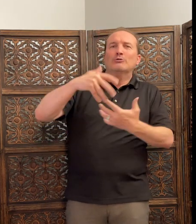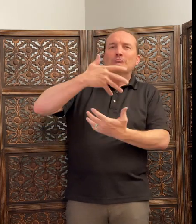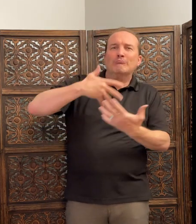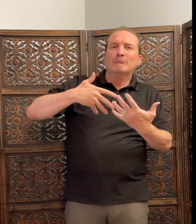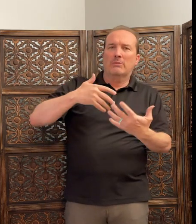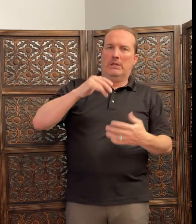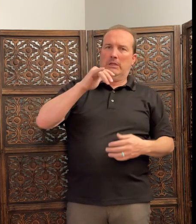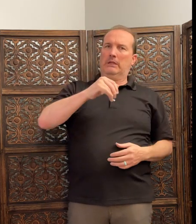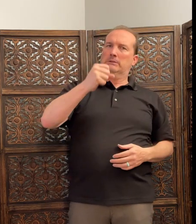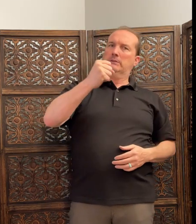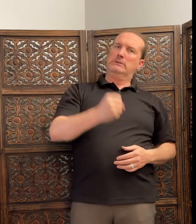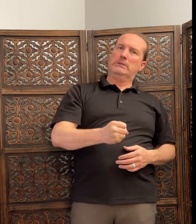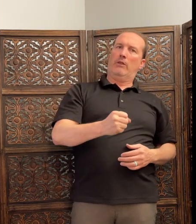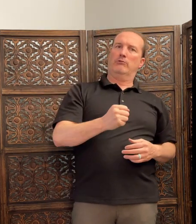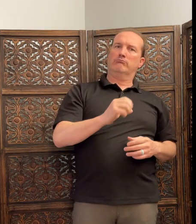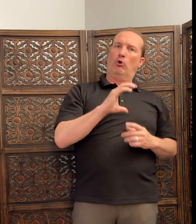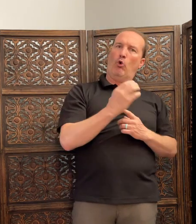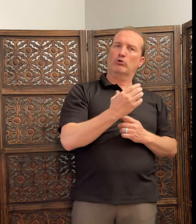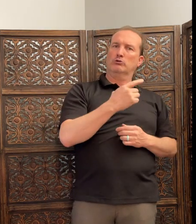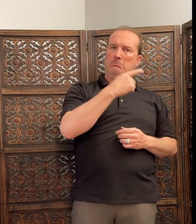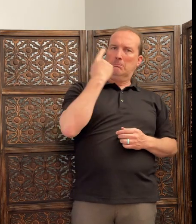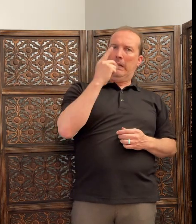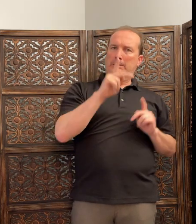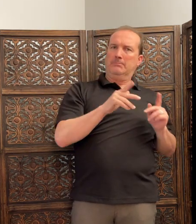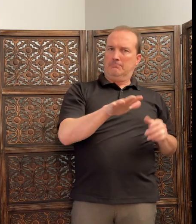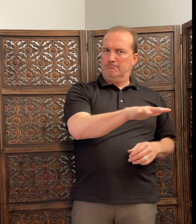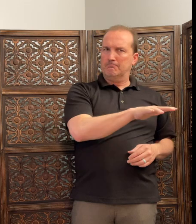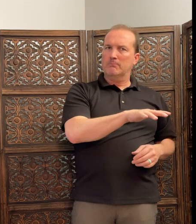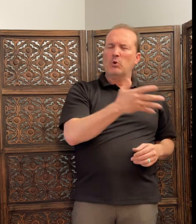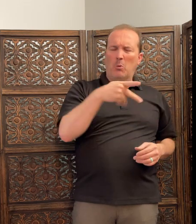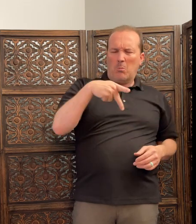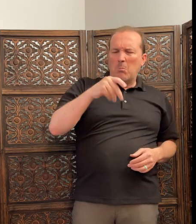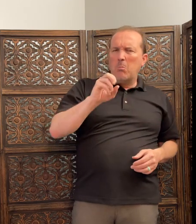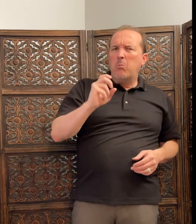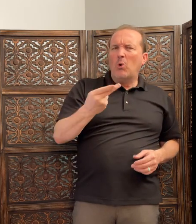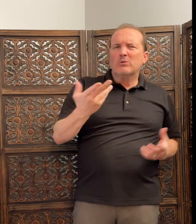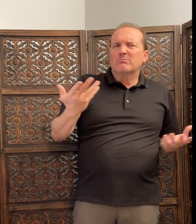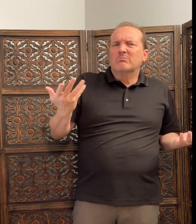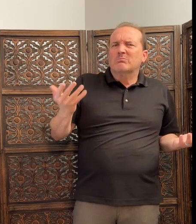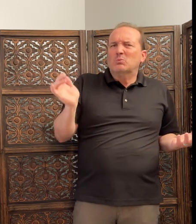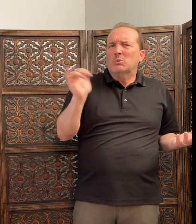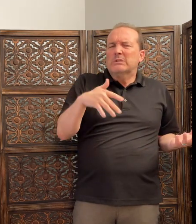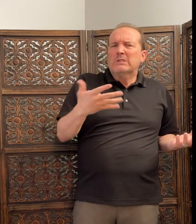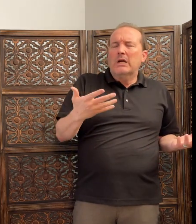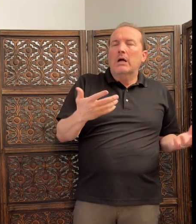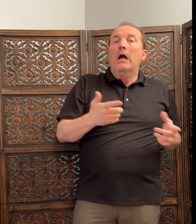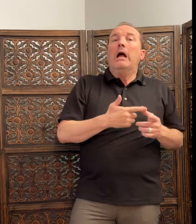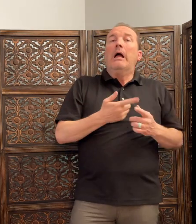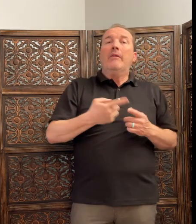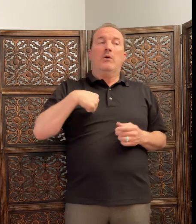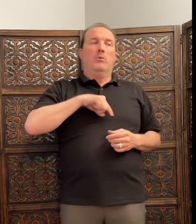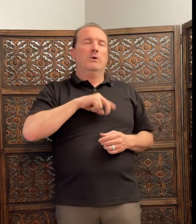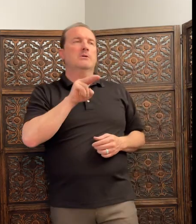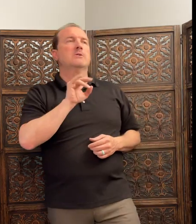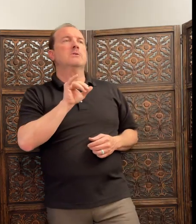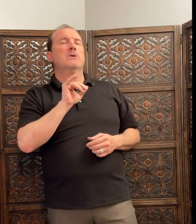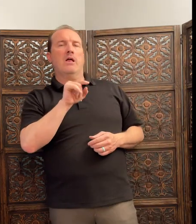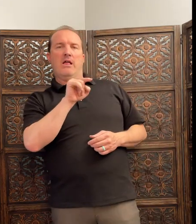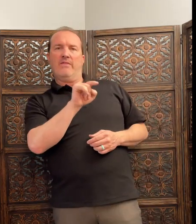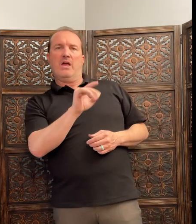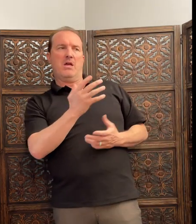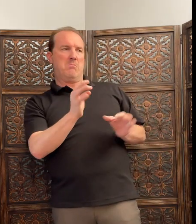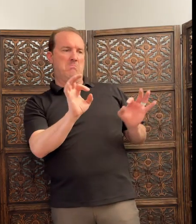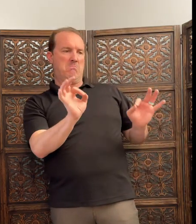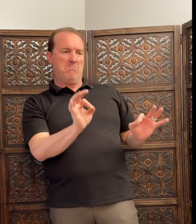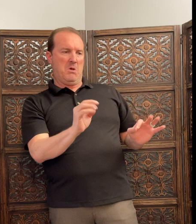folk subculture. First, we'll define what is the porch. Then we'll look at how this rather ordinary